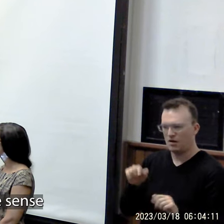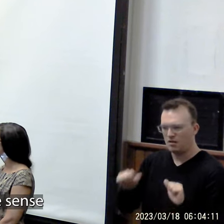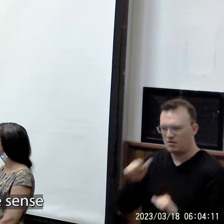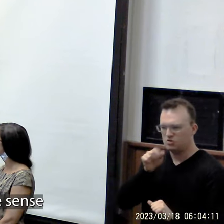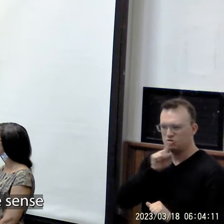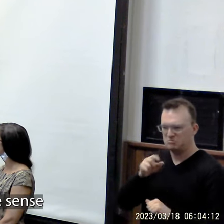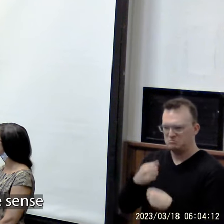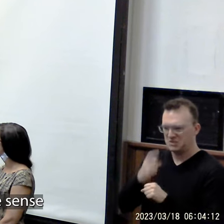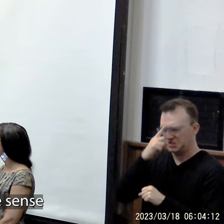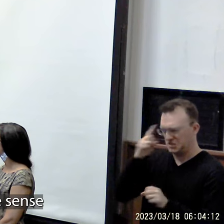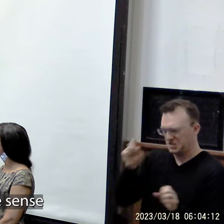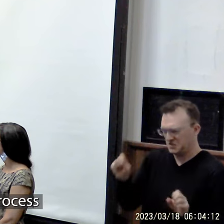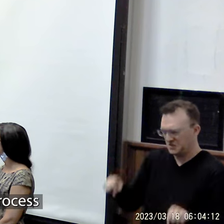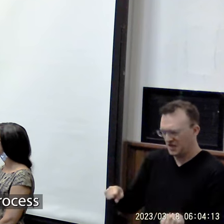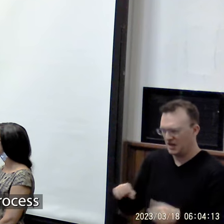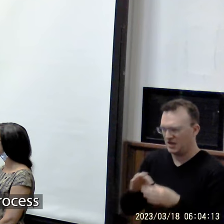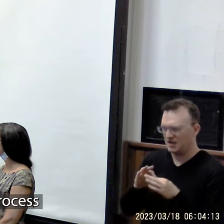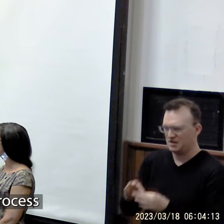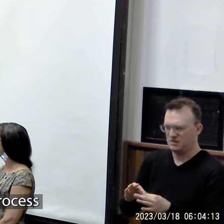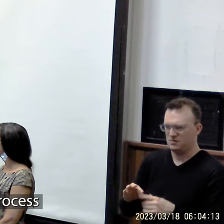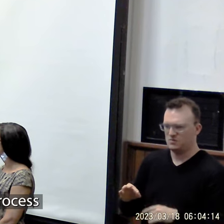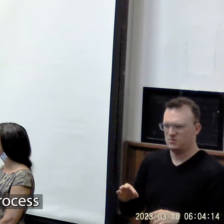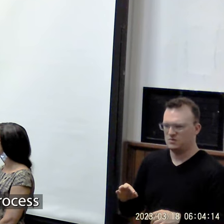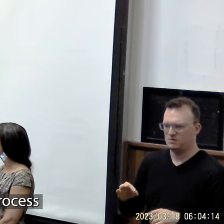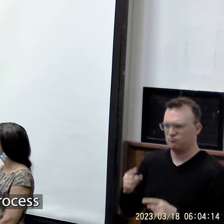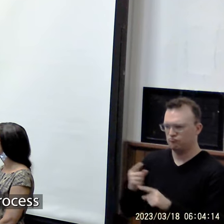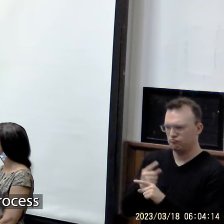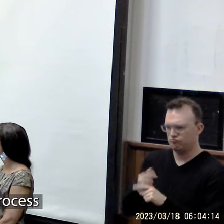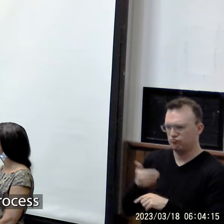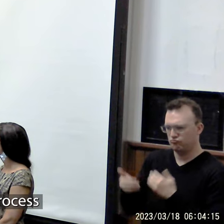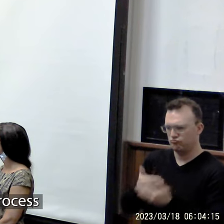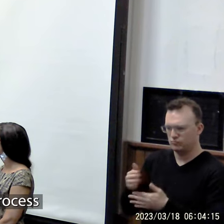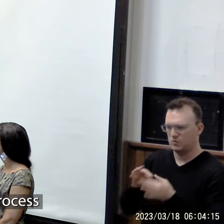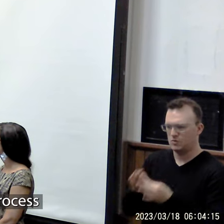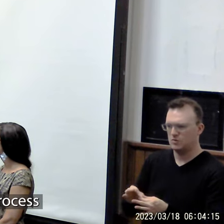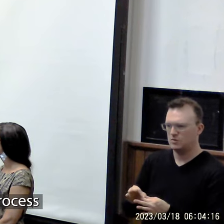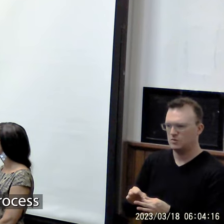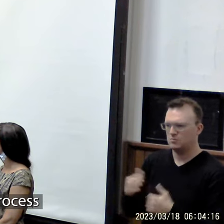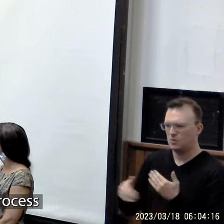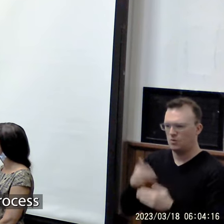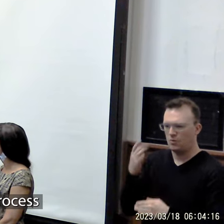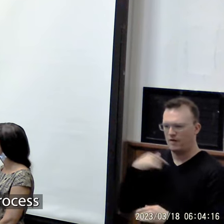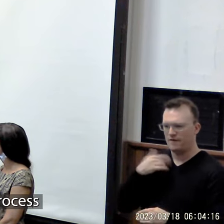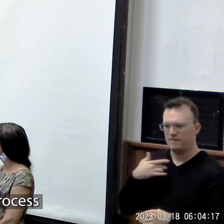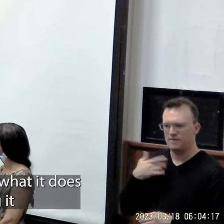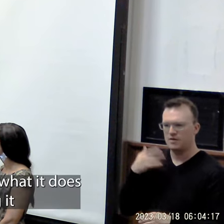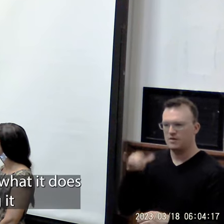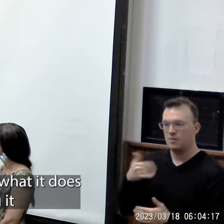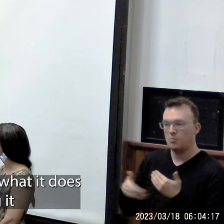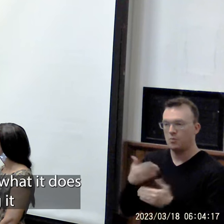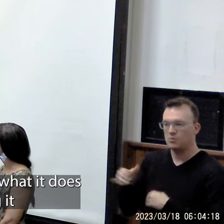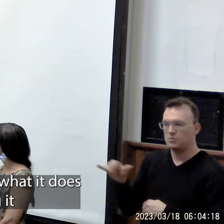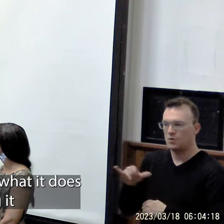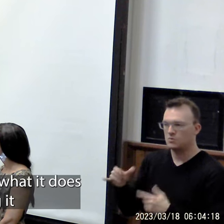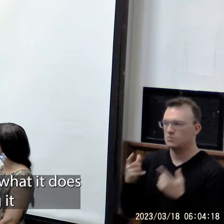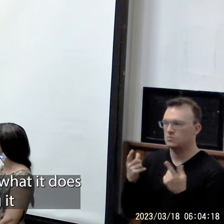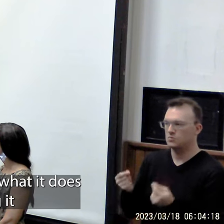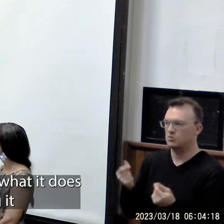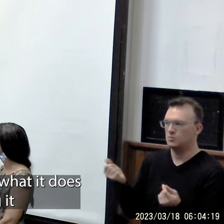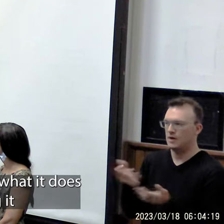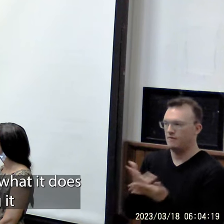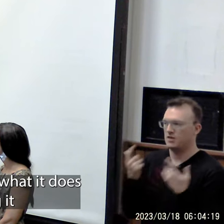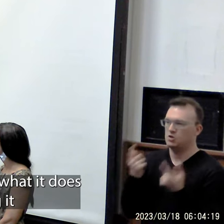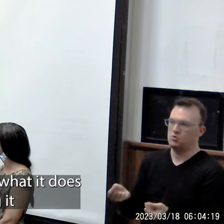you can make sense of the creative process or being in the process, because I think that the process also does what it